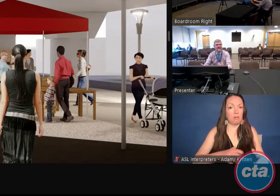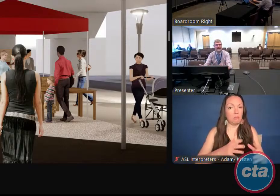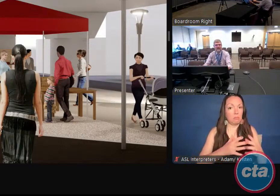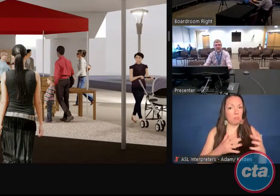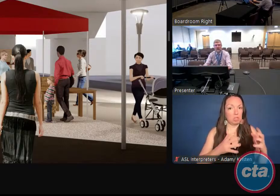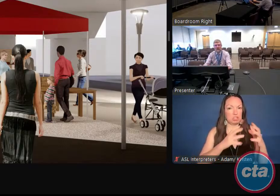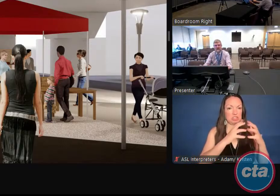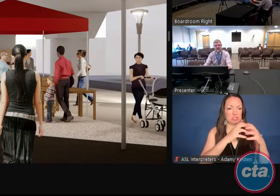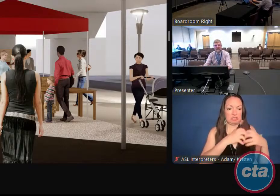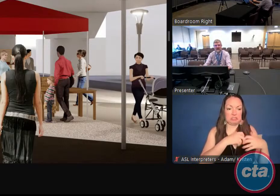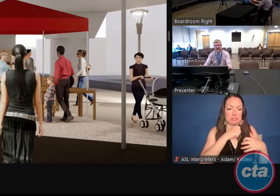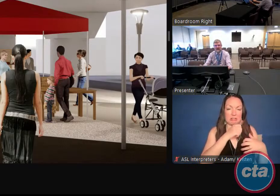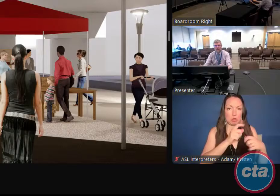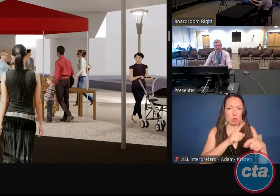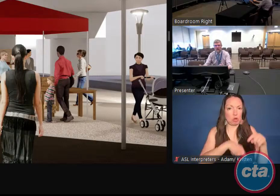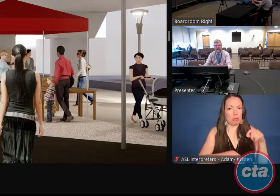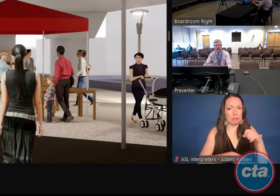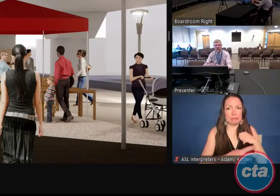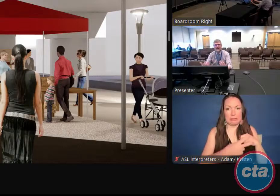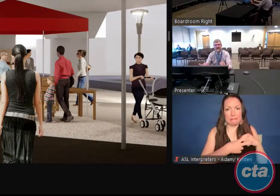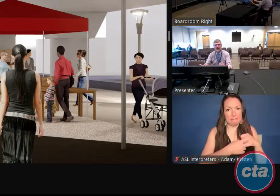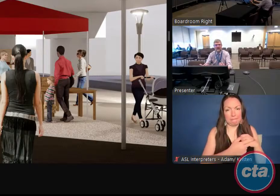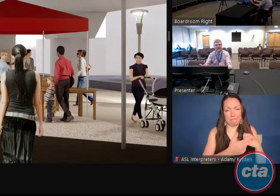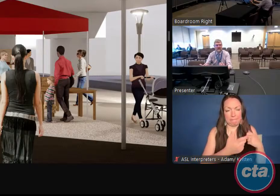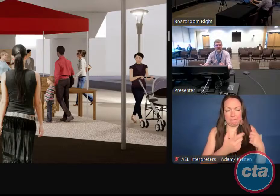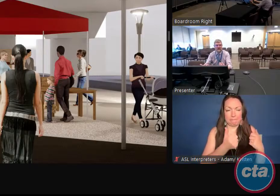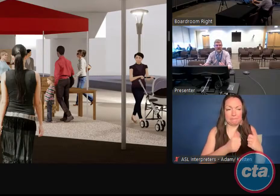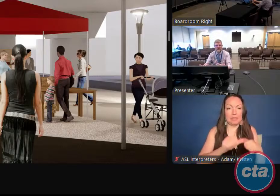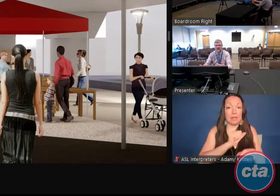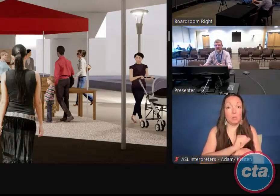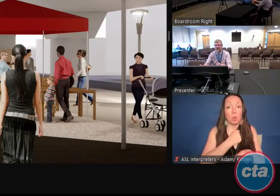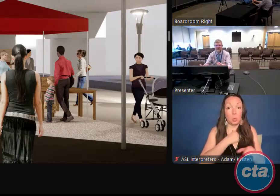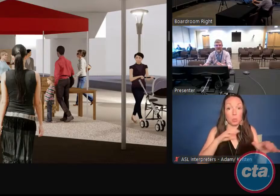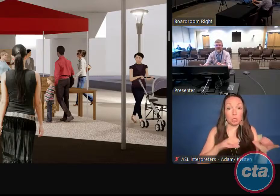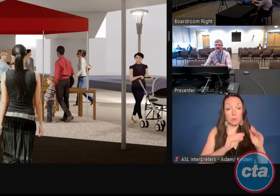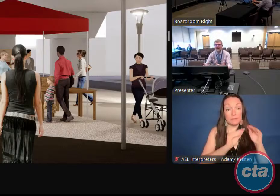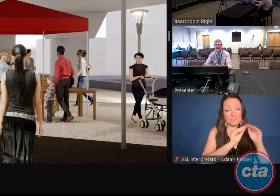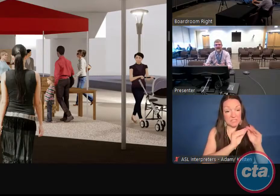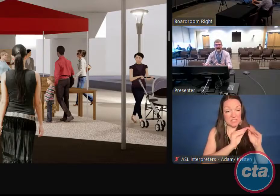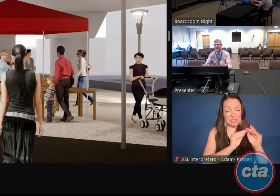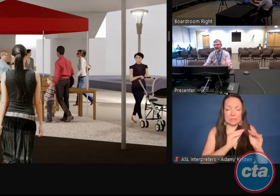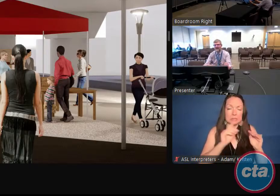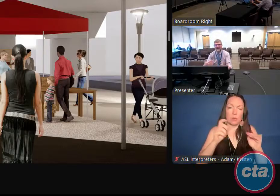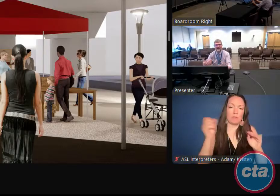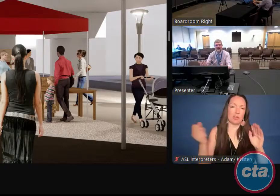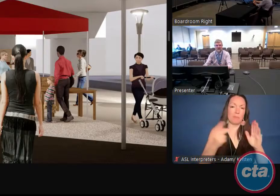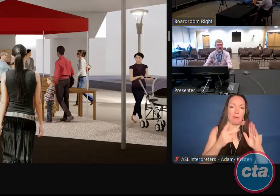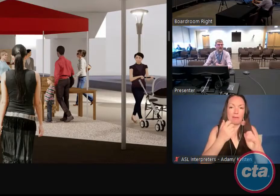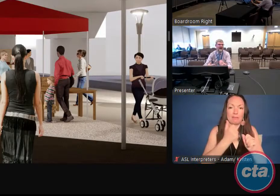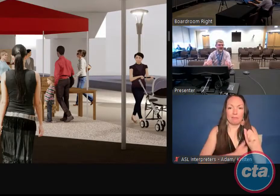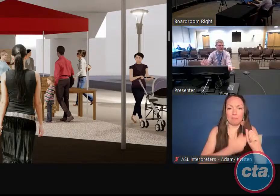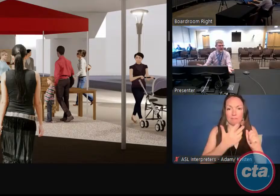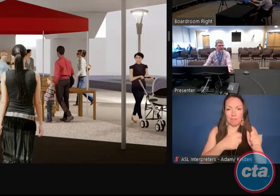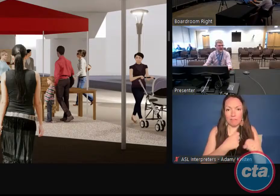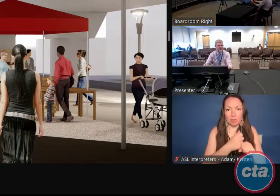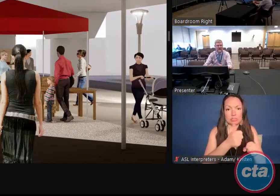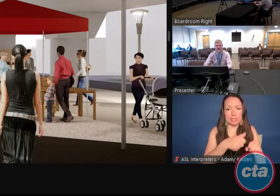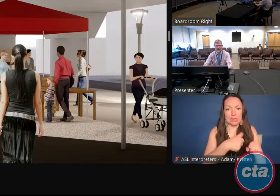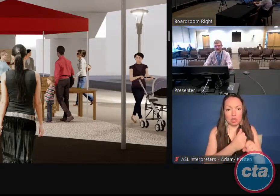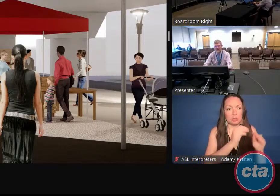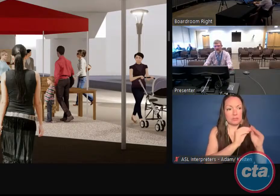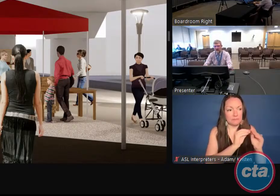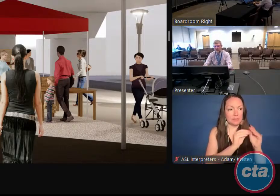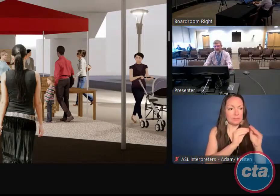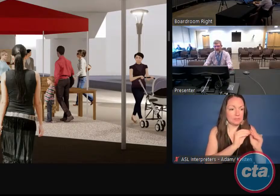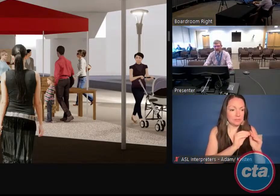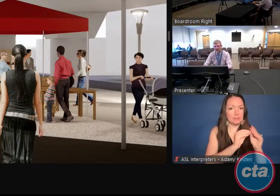wasn't savable. It was something that even any work we did on it was going to result in us coming back every 5 to 10 years doing patching, doing other things.